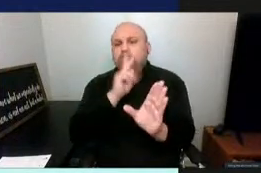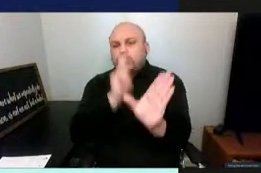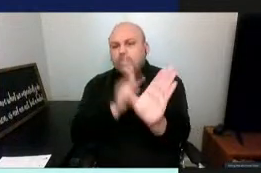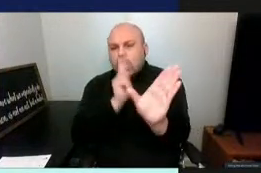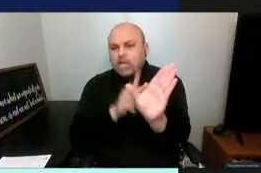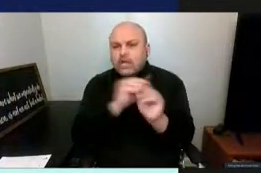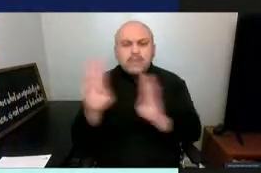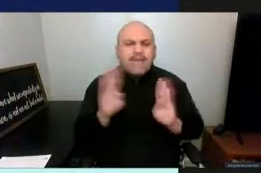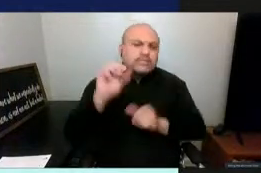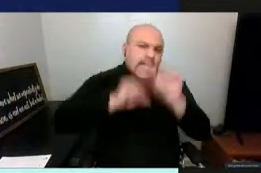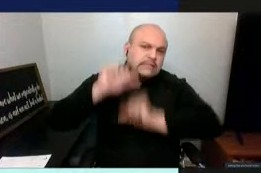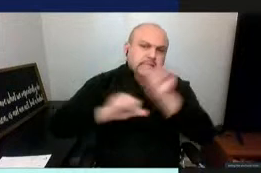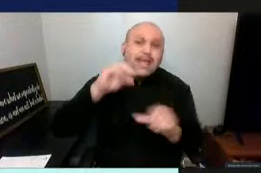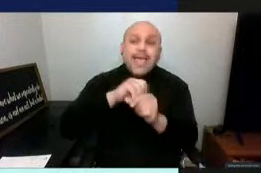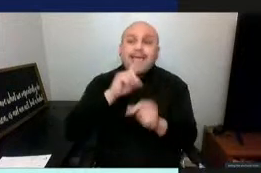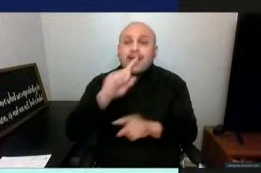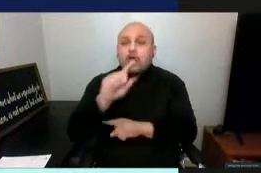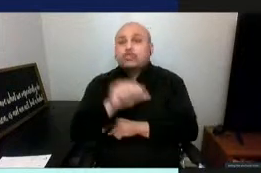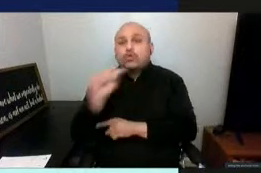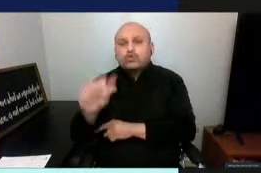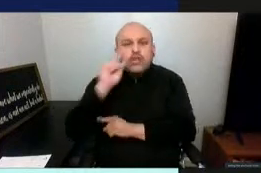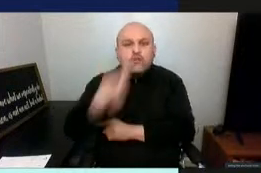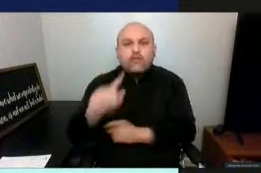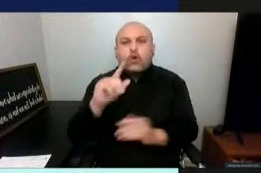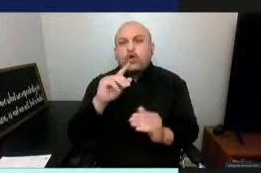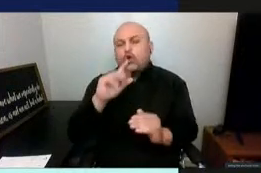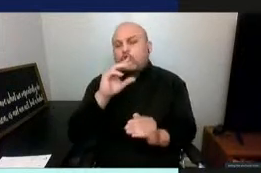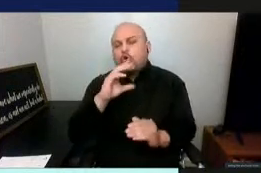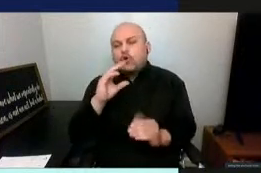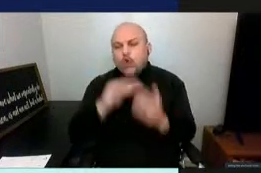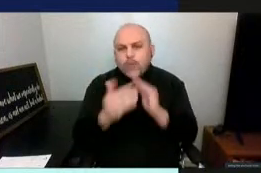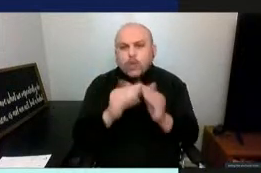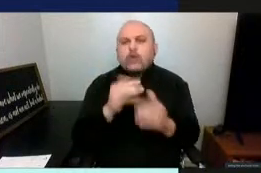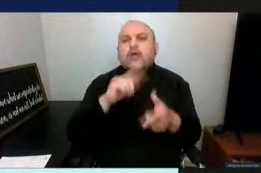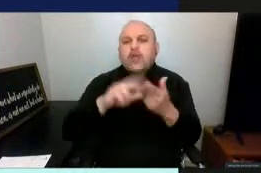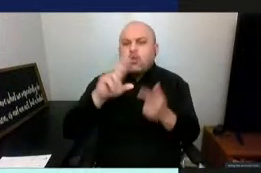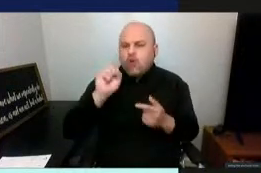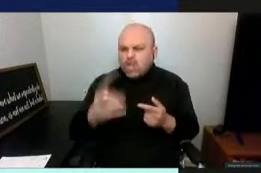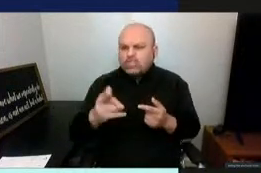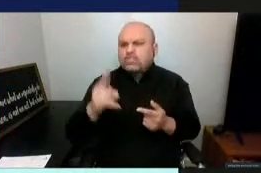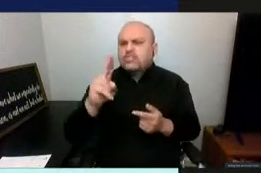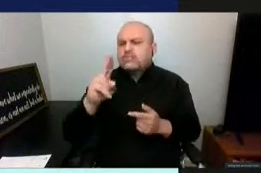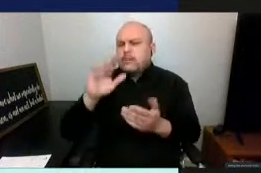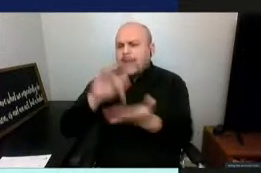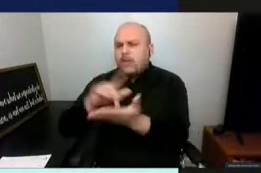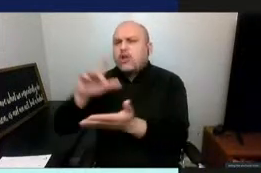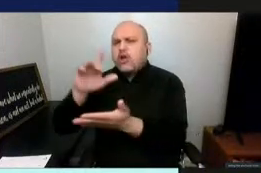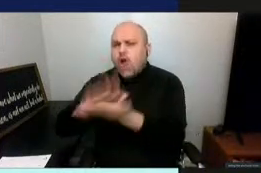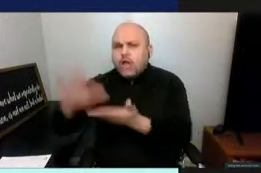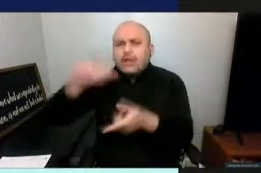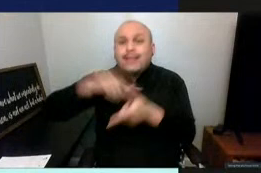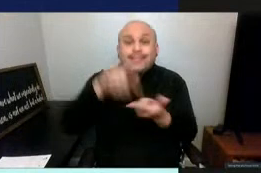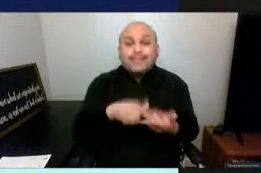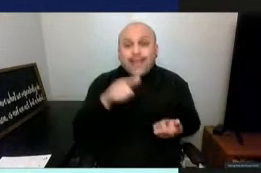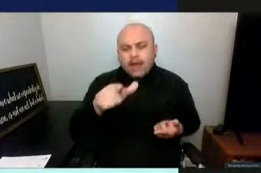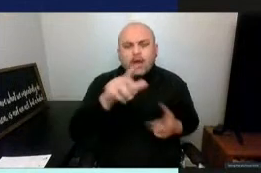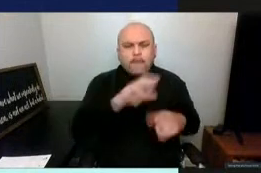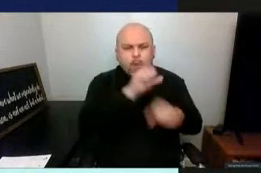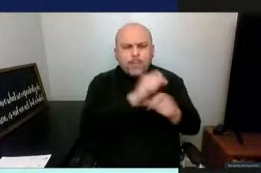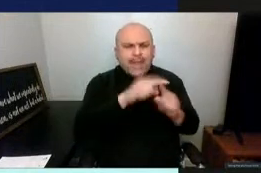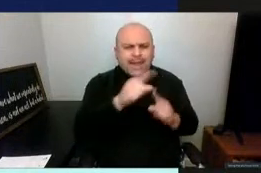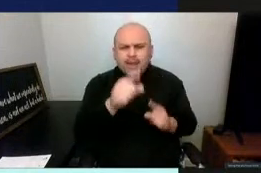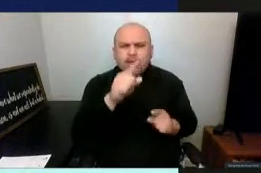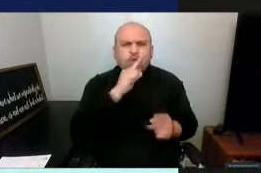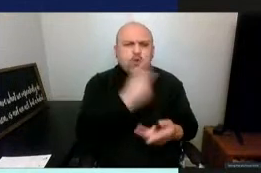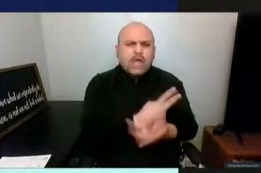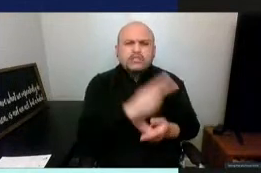and Associate Dean for Community Behavioral Health at Rush Medical College, with conjoint faculty appointments in the Graduate College and the Department